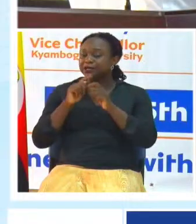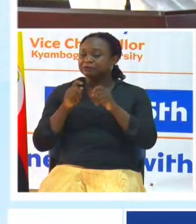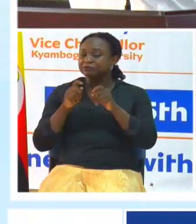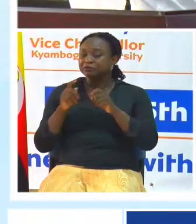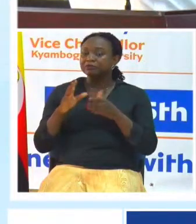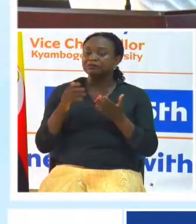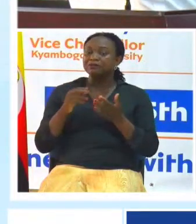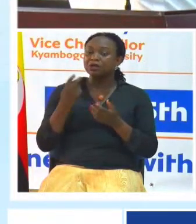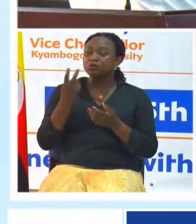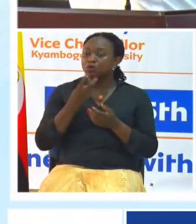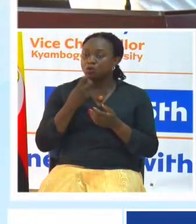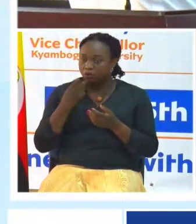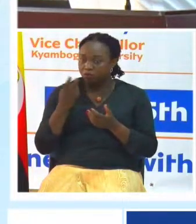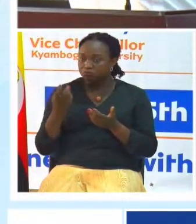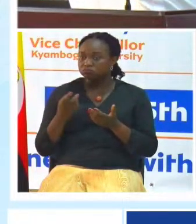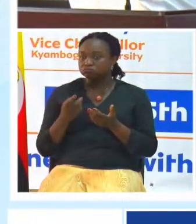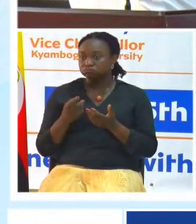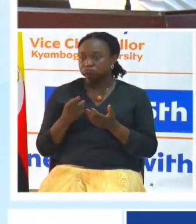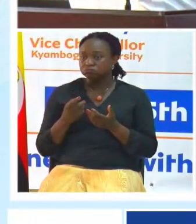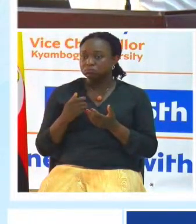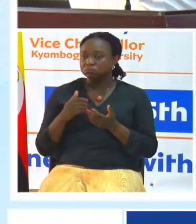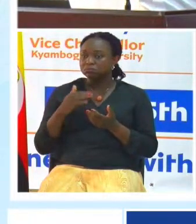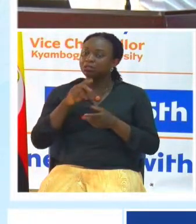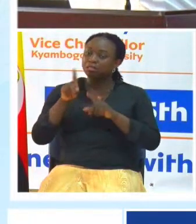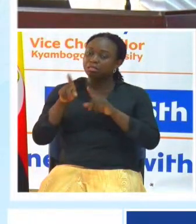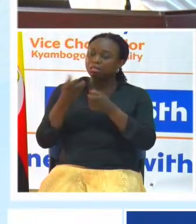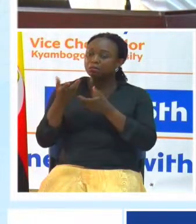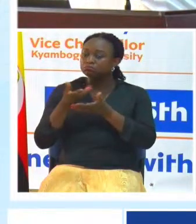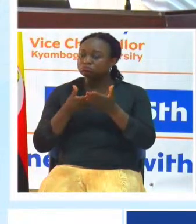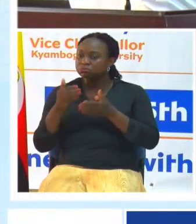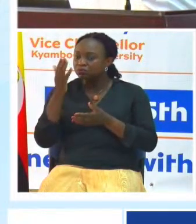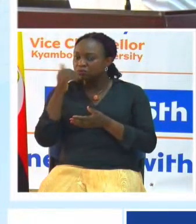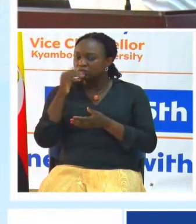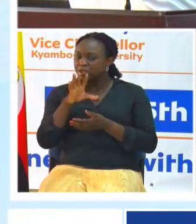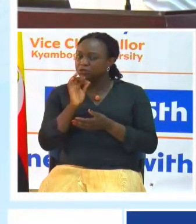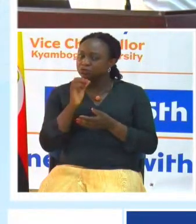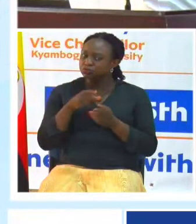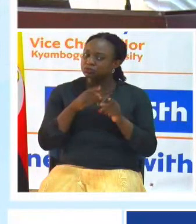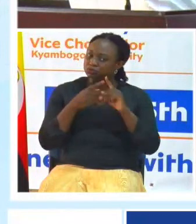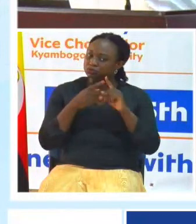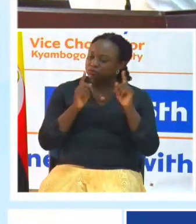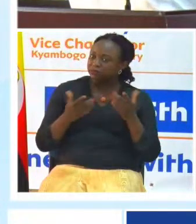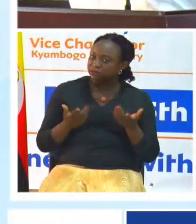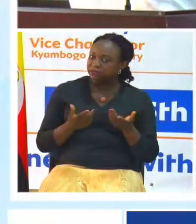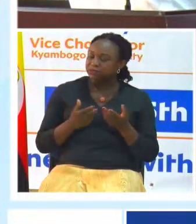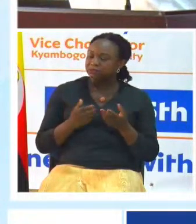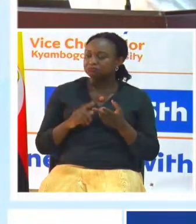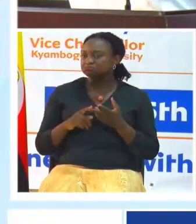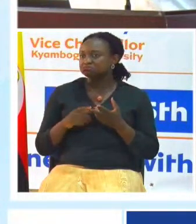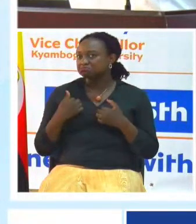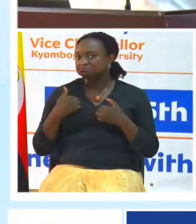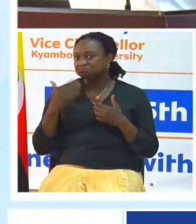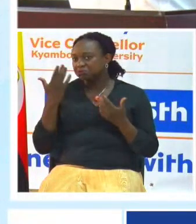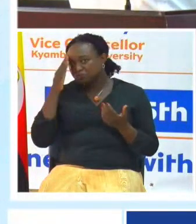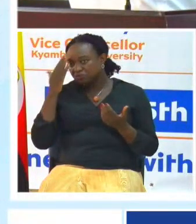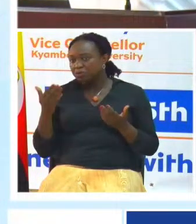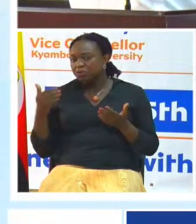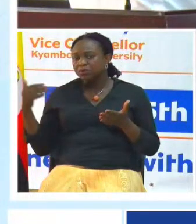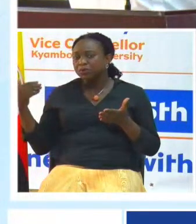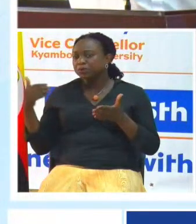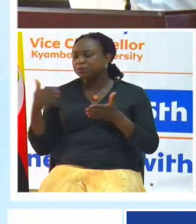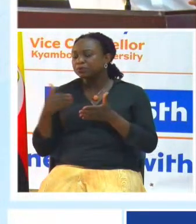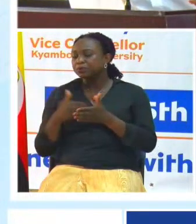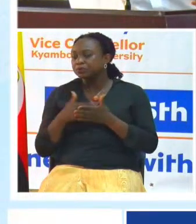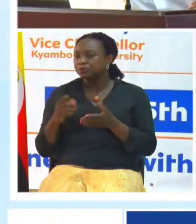part of the personal essay. They want to know, why have you chosen that university? They want to know, for a long time, have